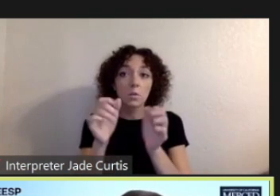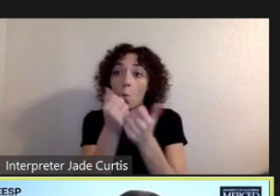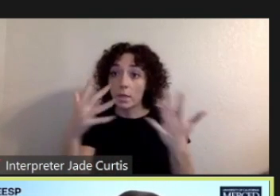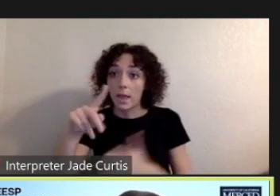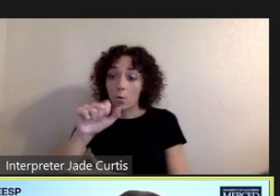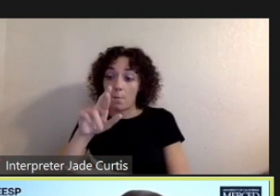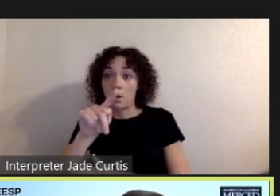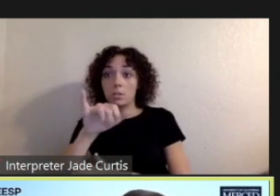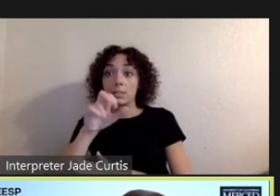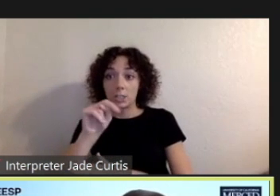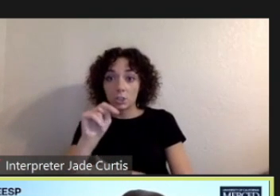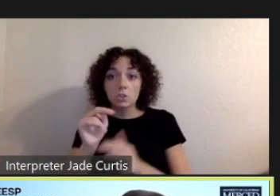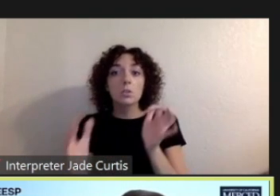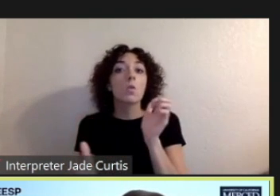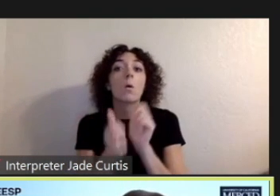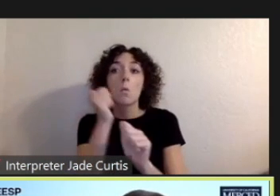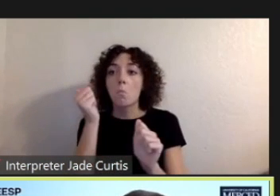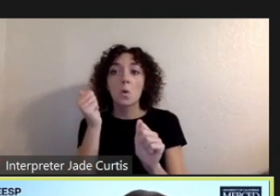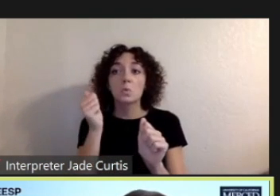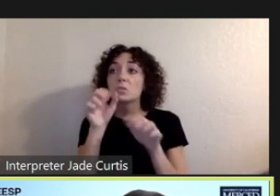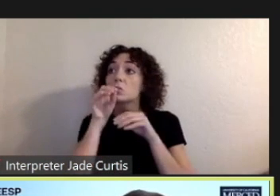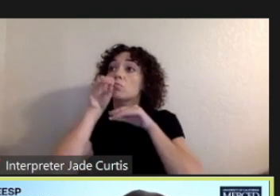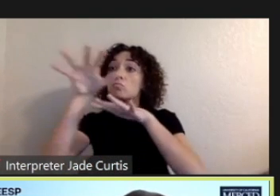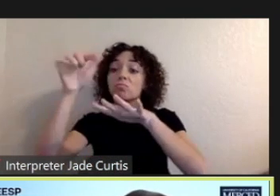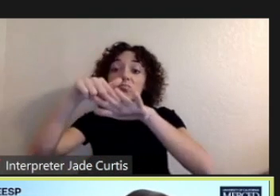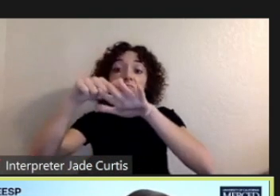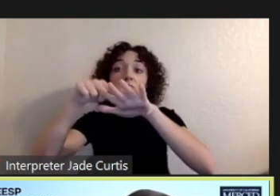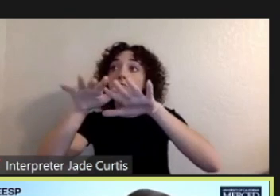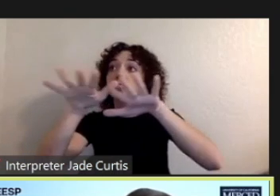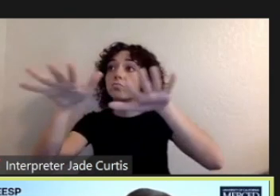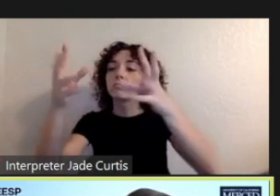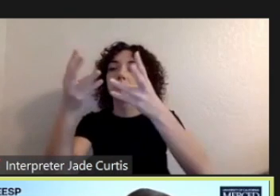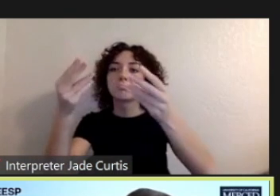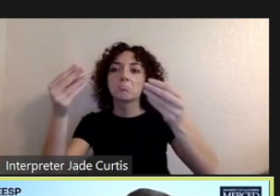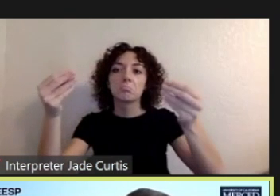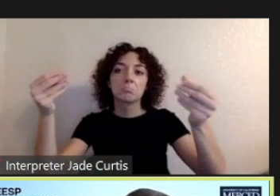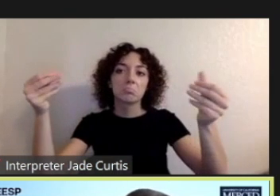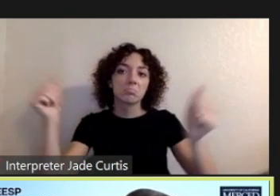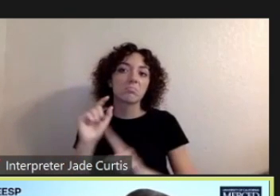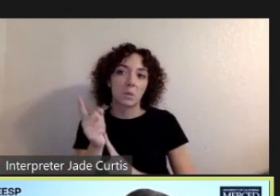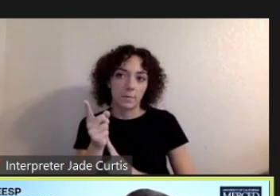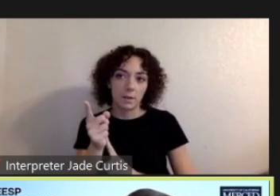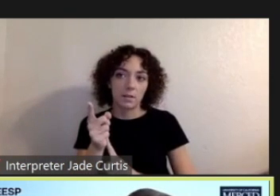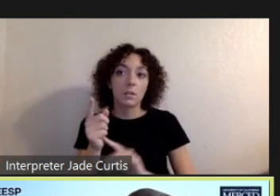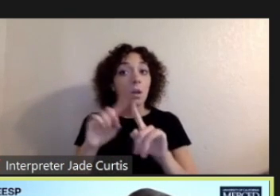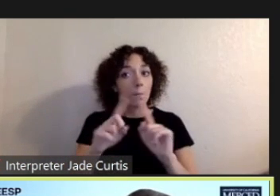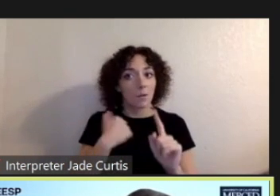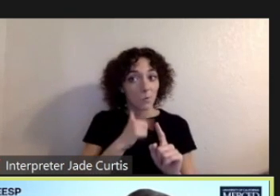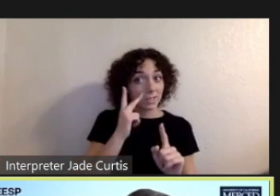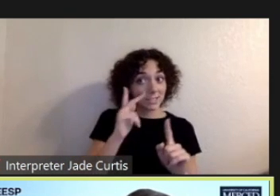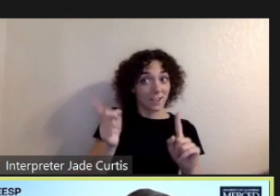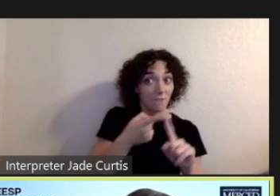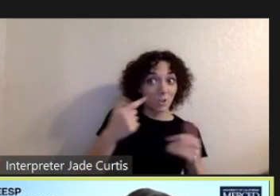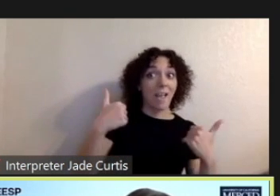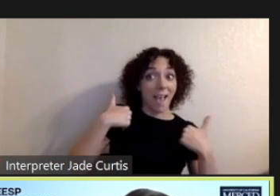of the particles have already moved away after 1 minute, which has not happened in the case for the first when we have the